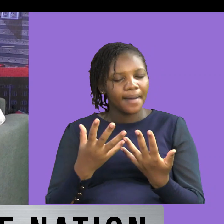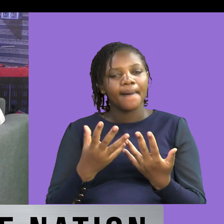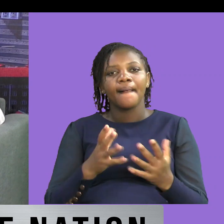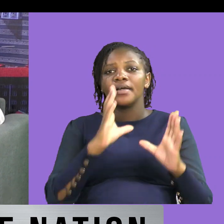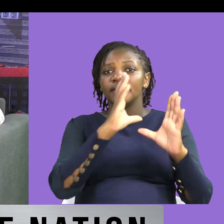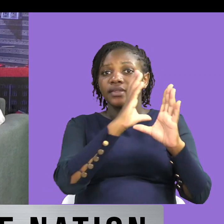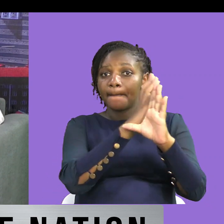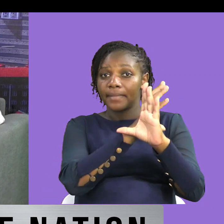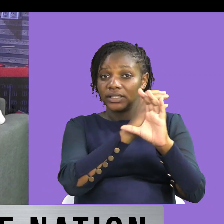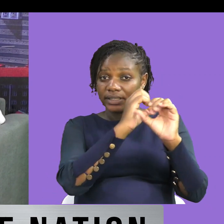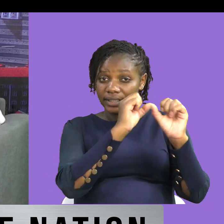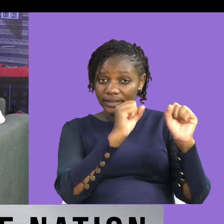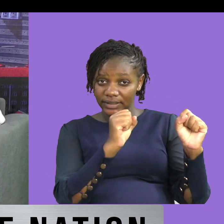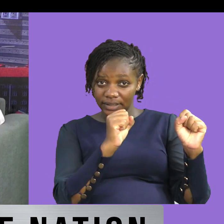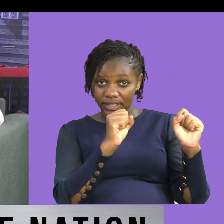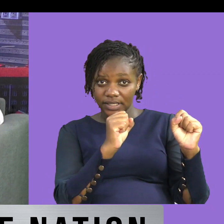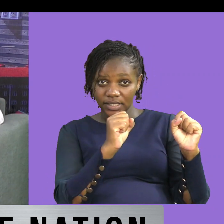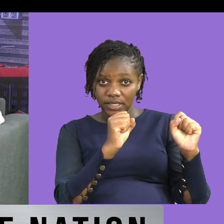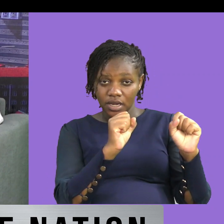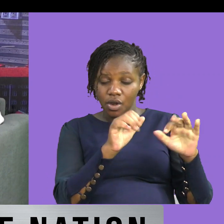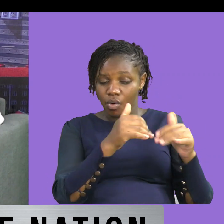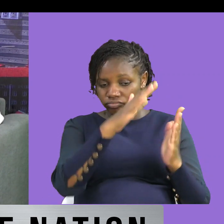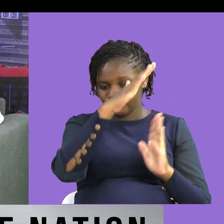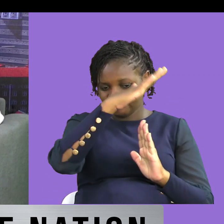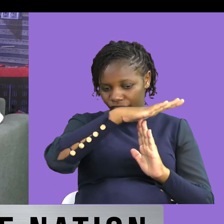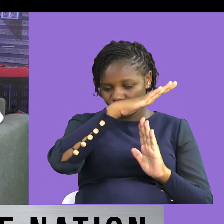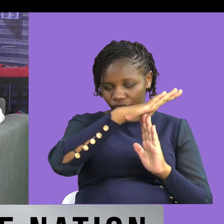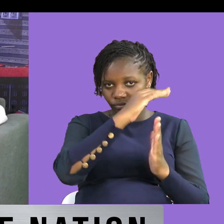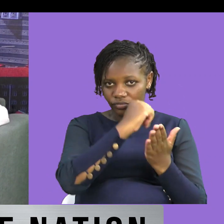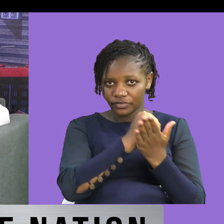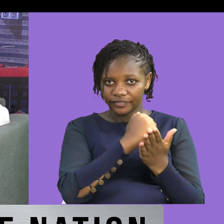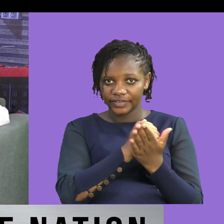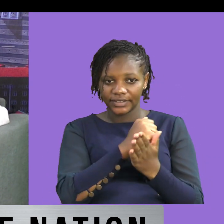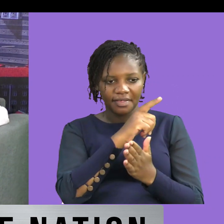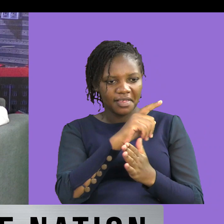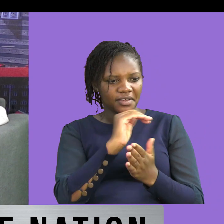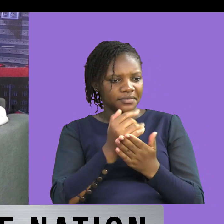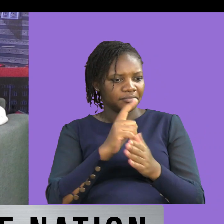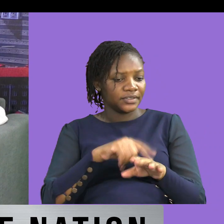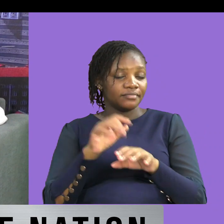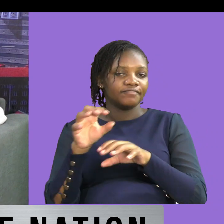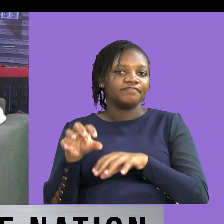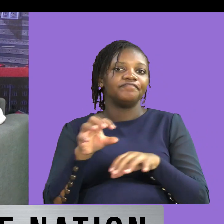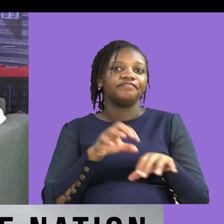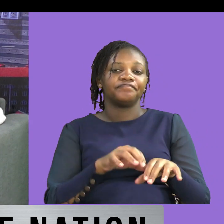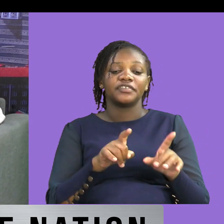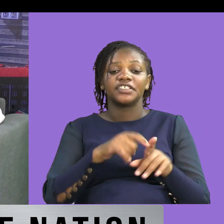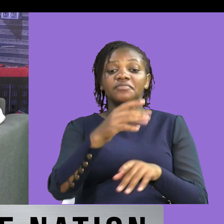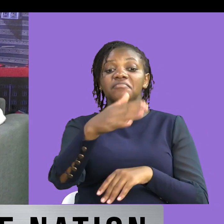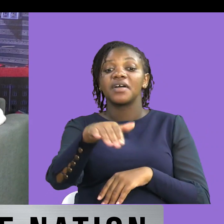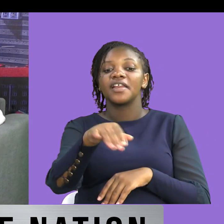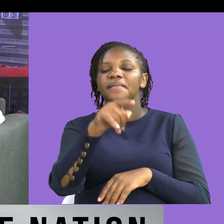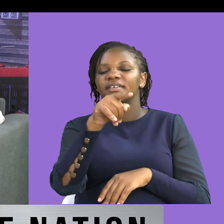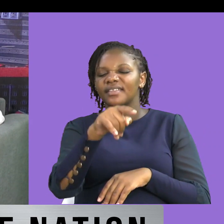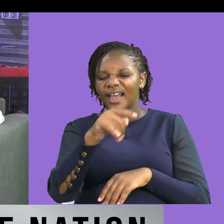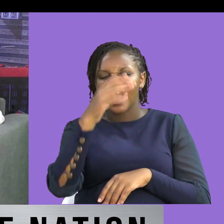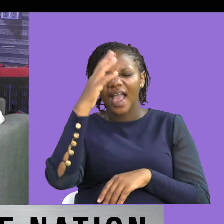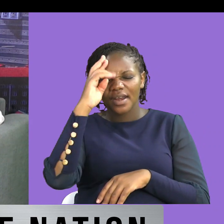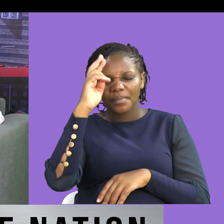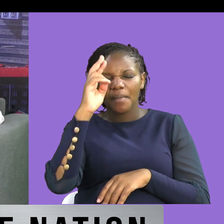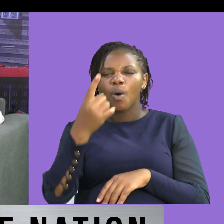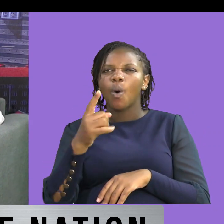legislature does not exist. Let me be clear. I've had an MP, and I can quote an MP who said these things,